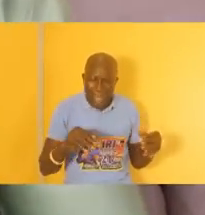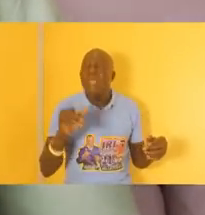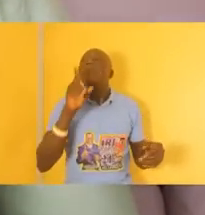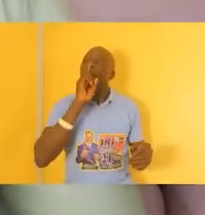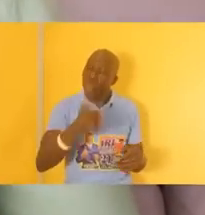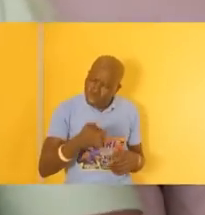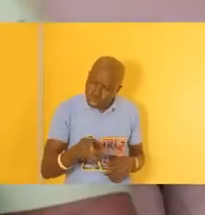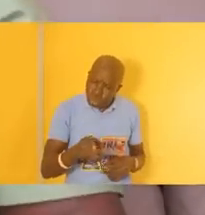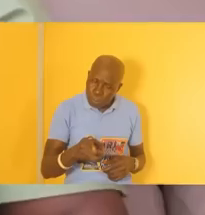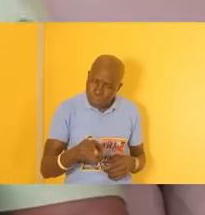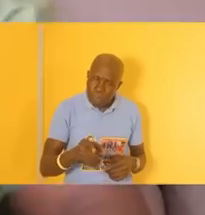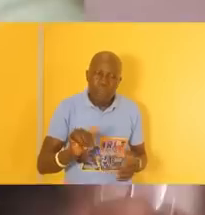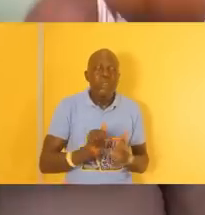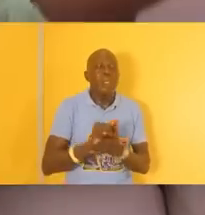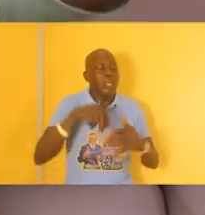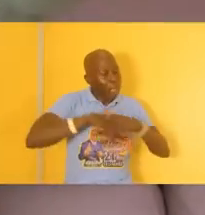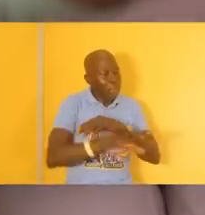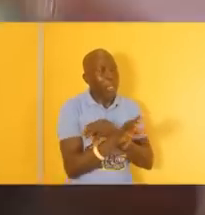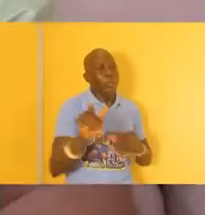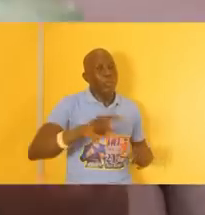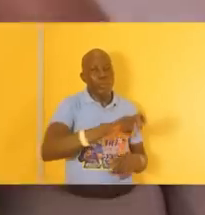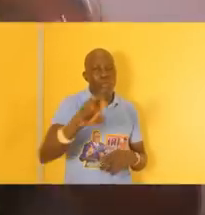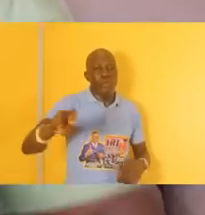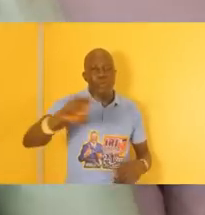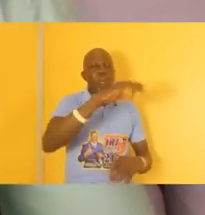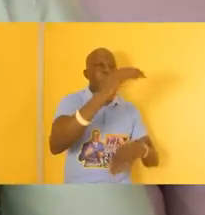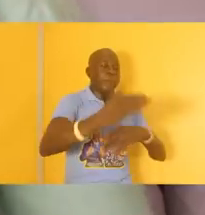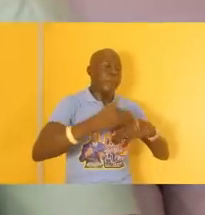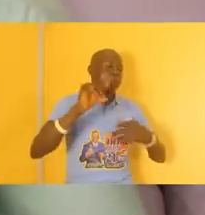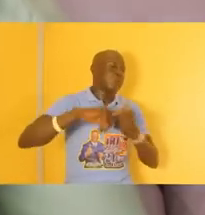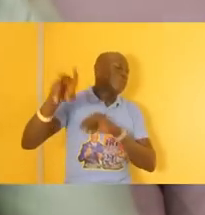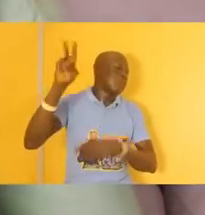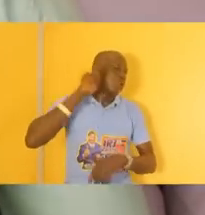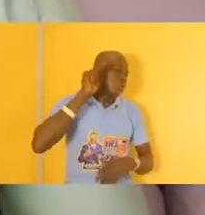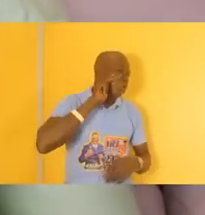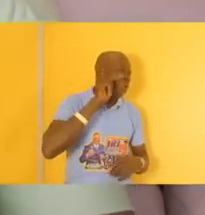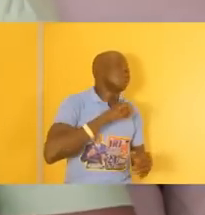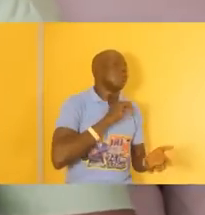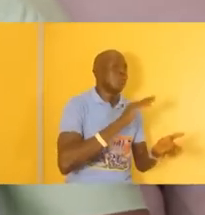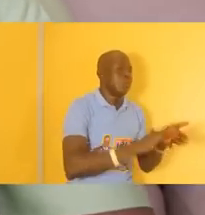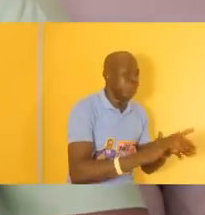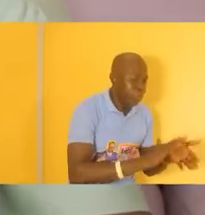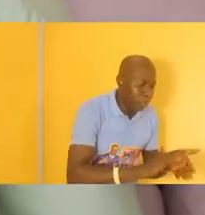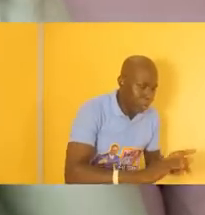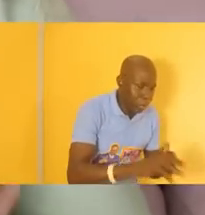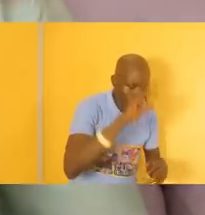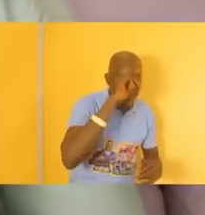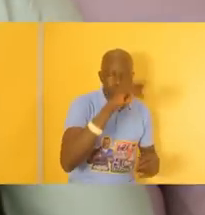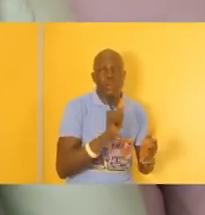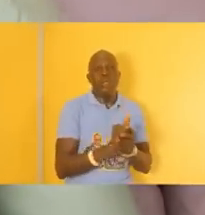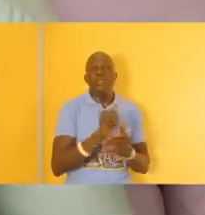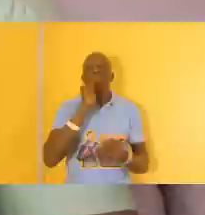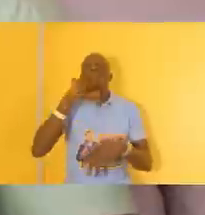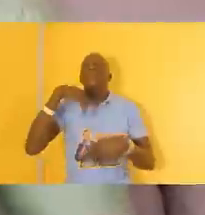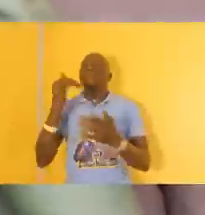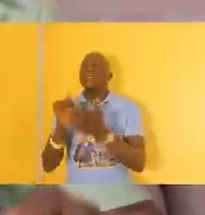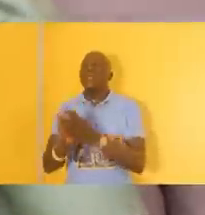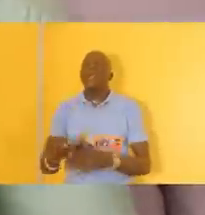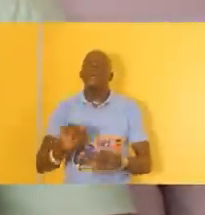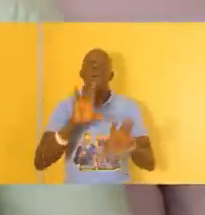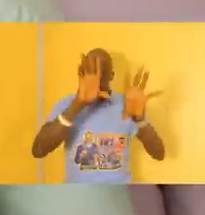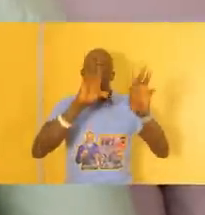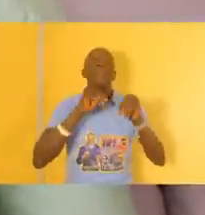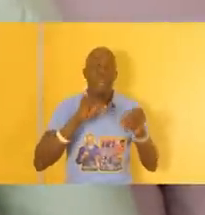America, he grabbed another wife. And begot 4 children. Within this year. When the woman heard about